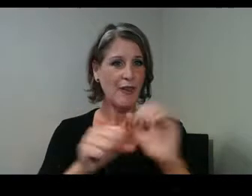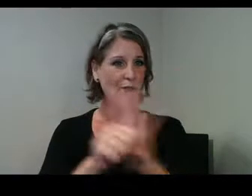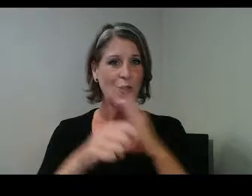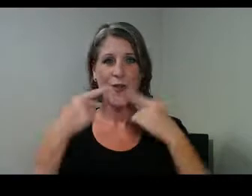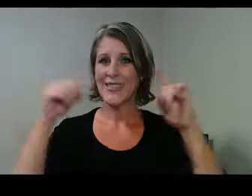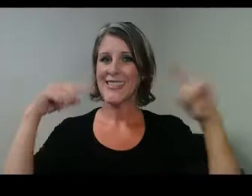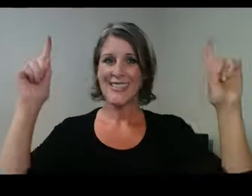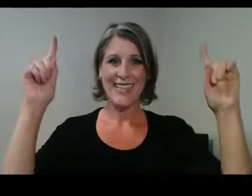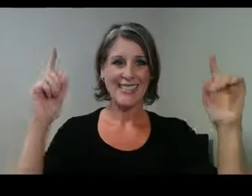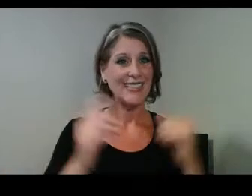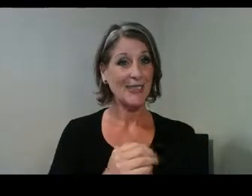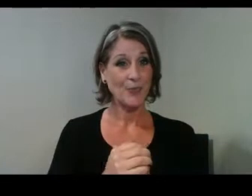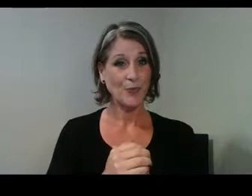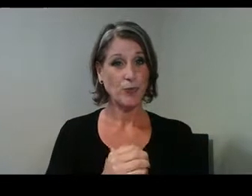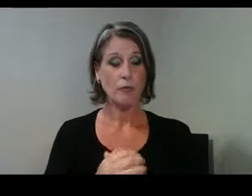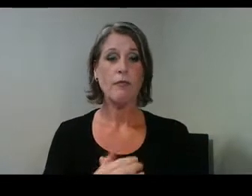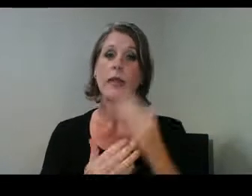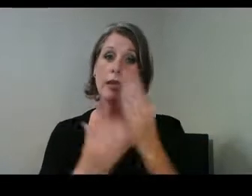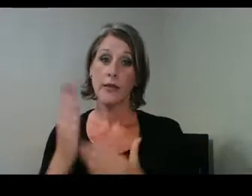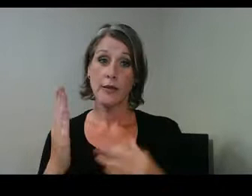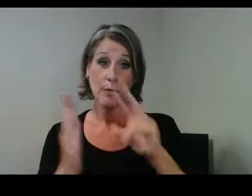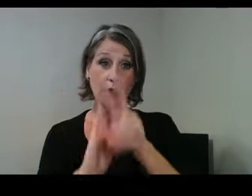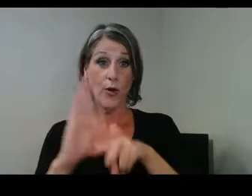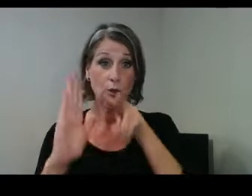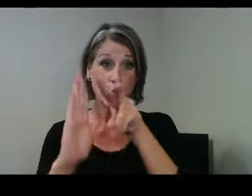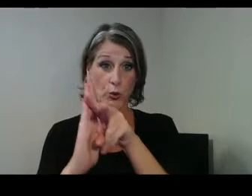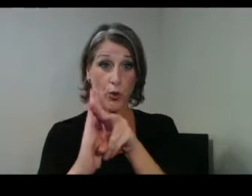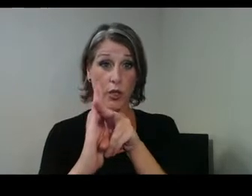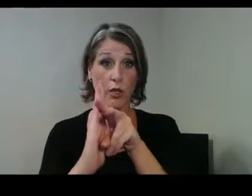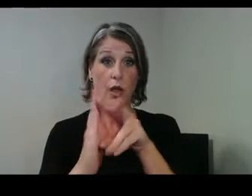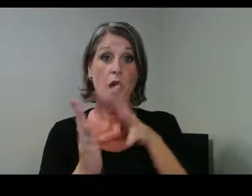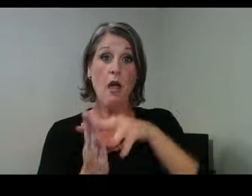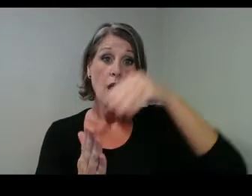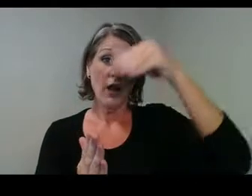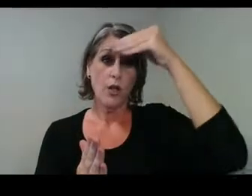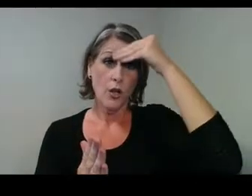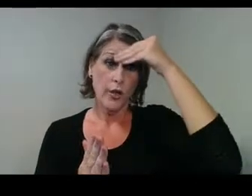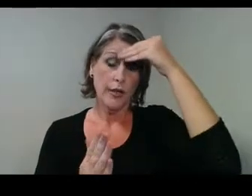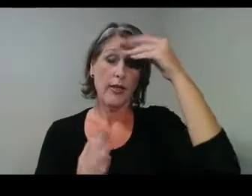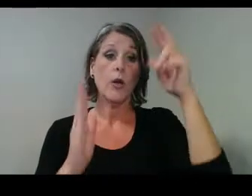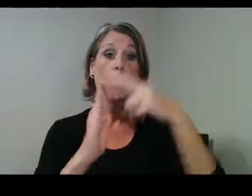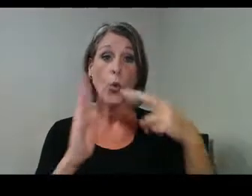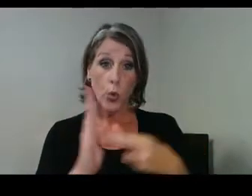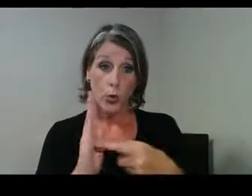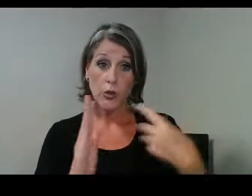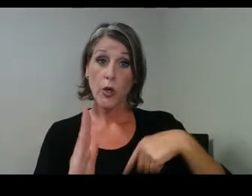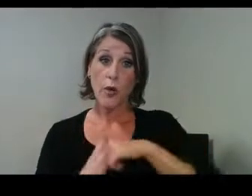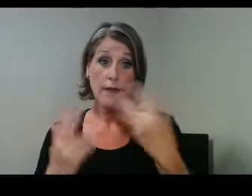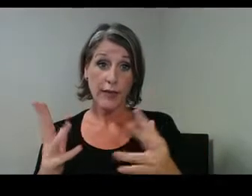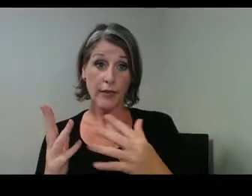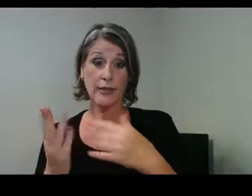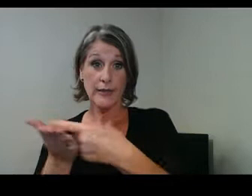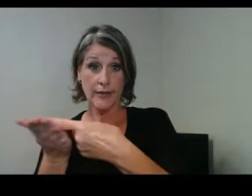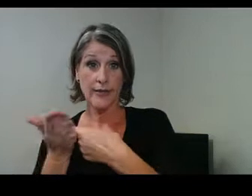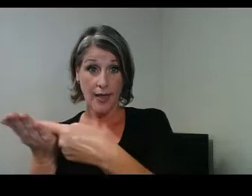there are some virtual learning rules and tips for distance learning that we have gone over with your children, but we would